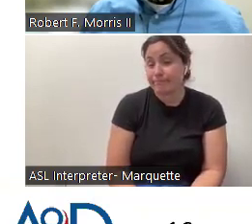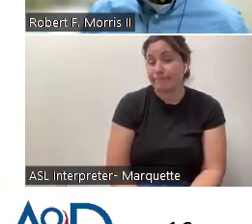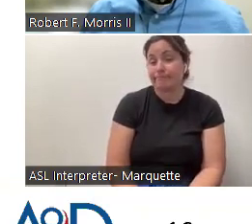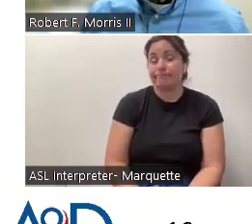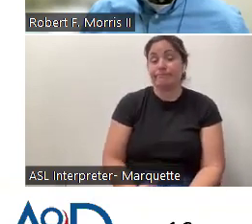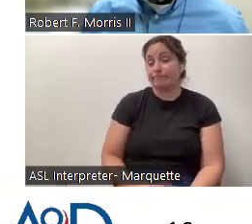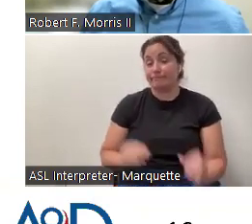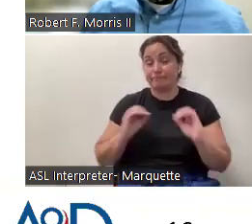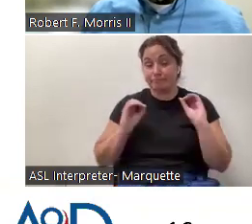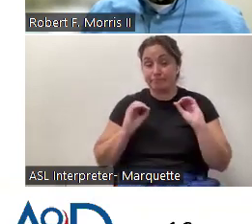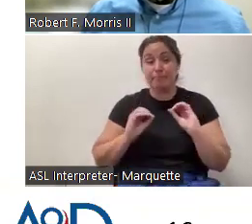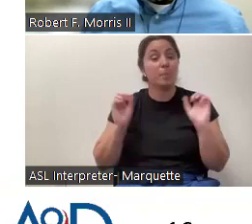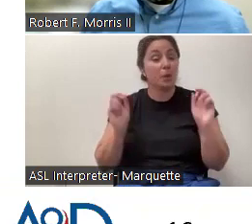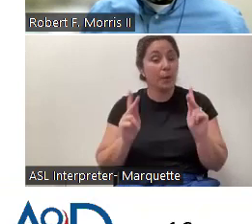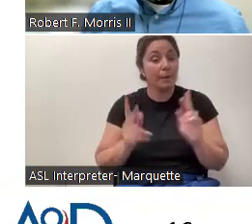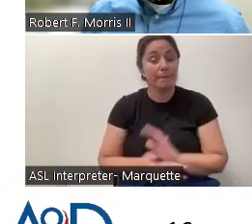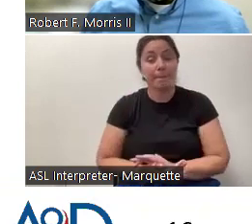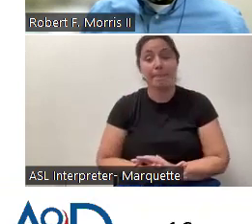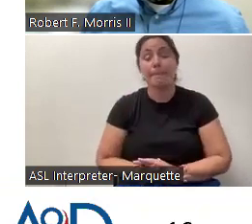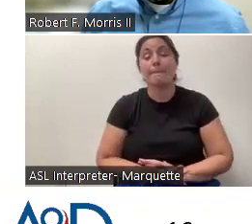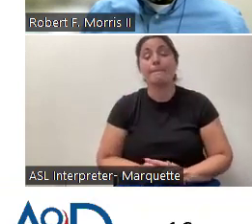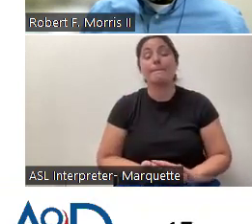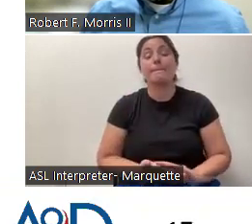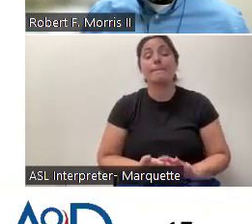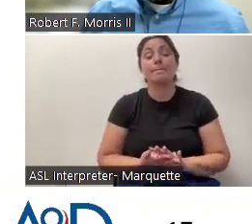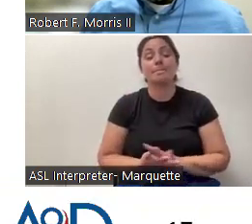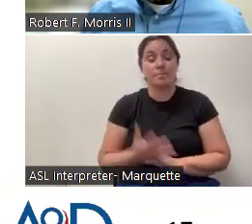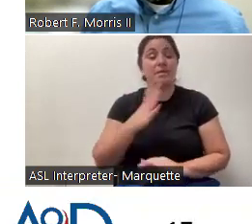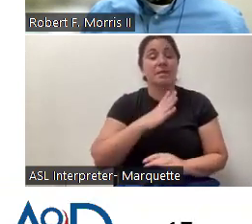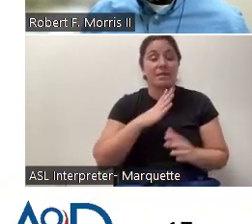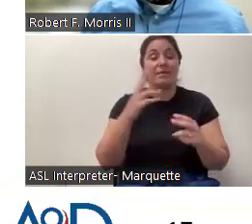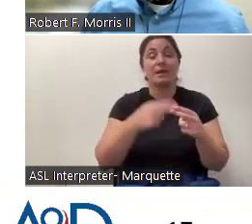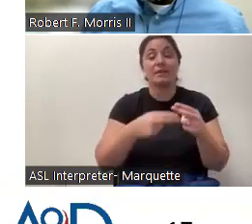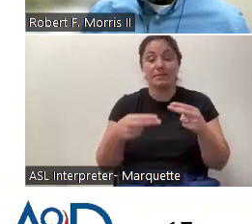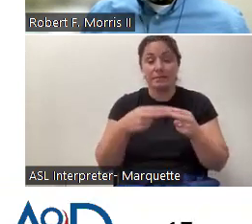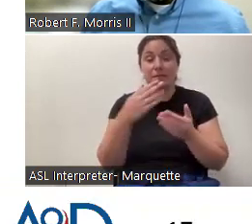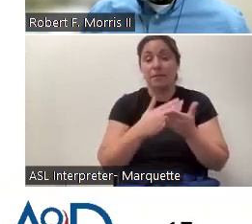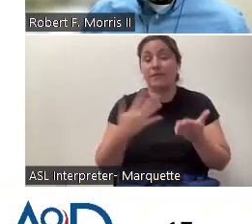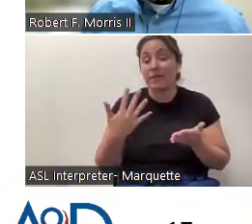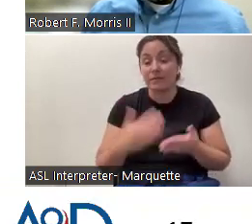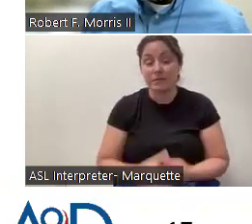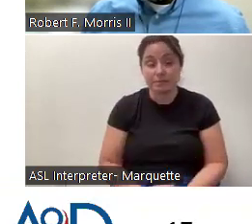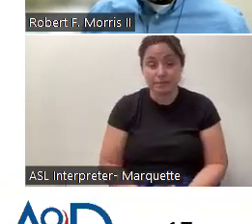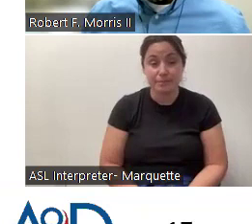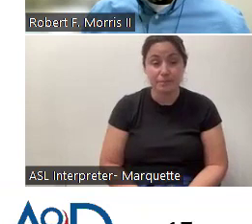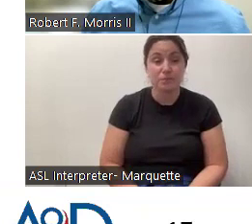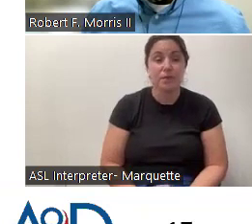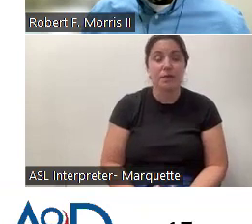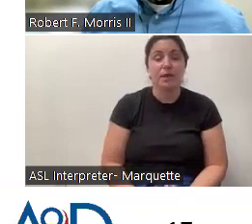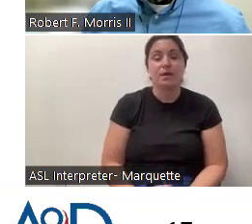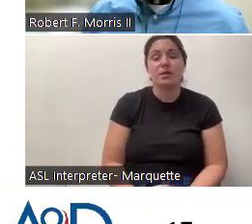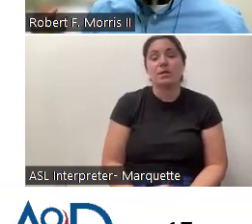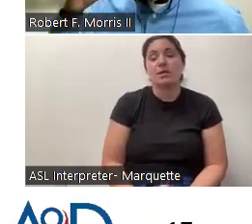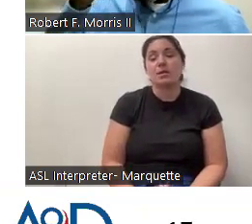All right, not hearing anything, we can go to the next slide. So this is going to address a couple